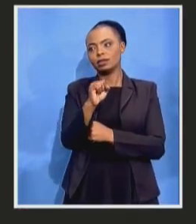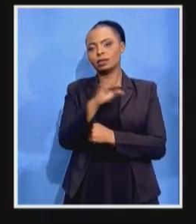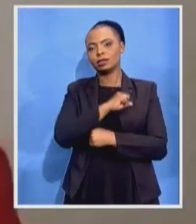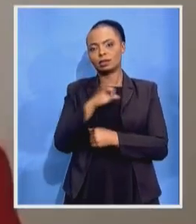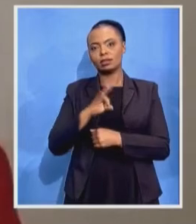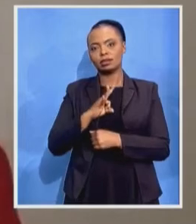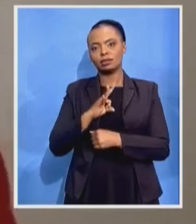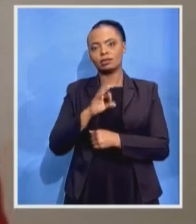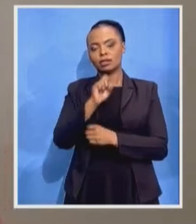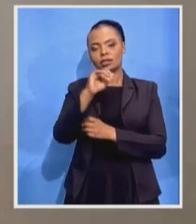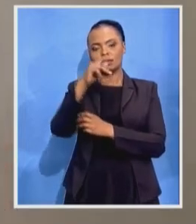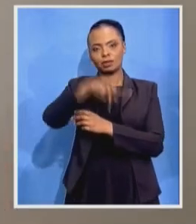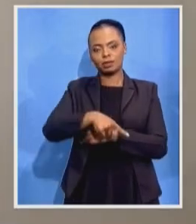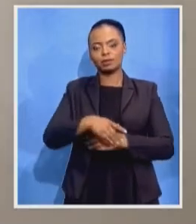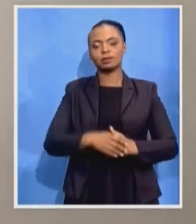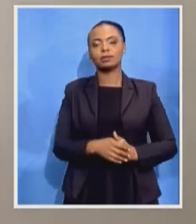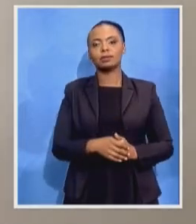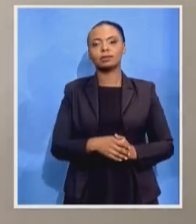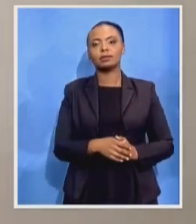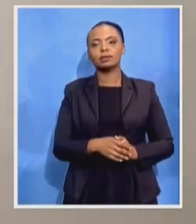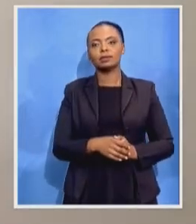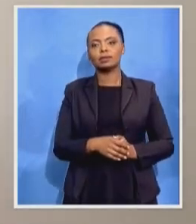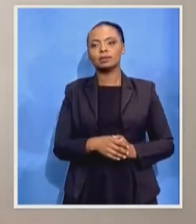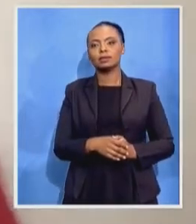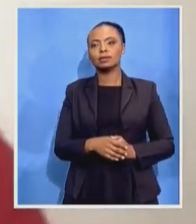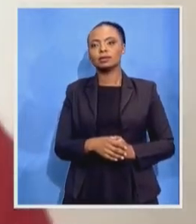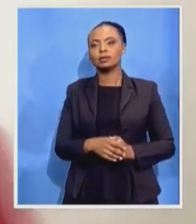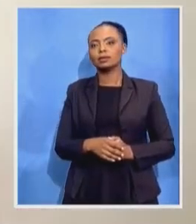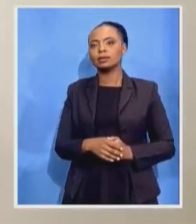Thank you, Comrade Alex.